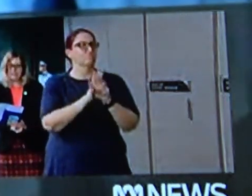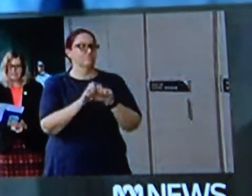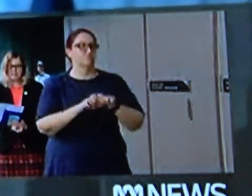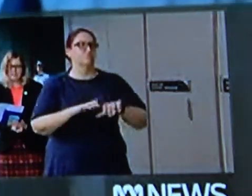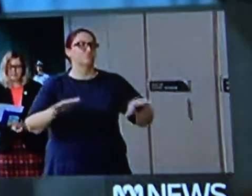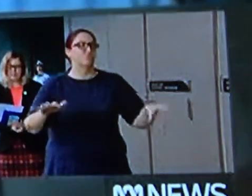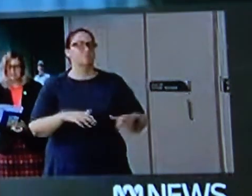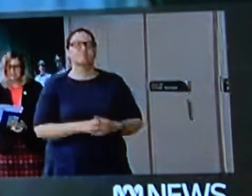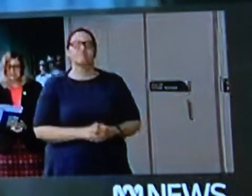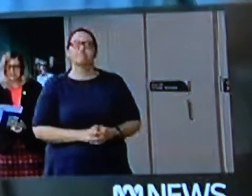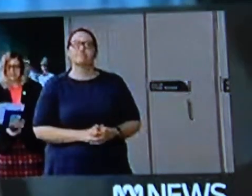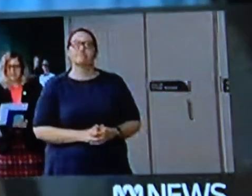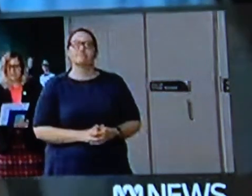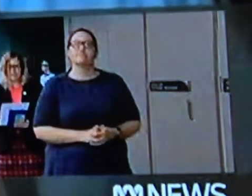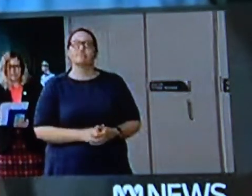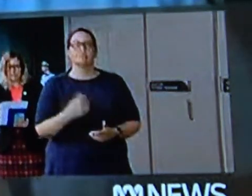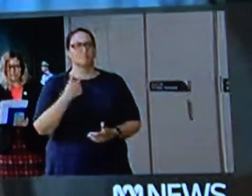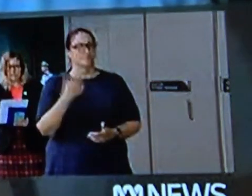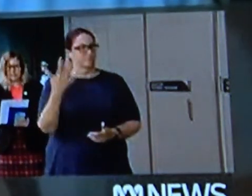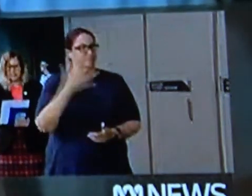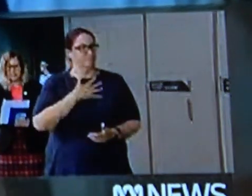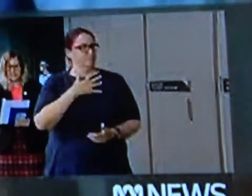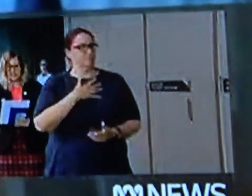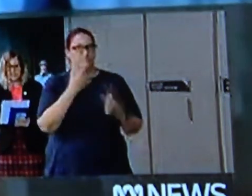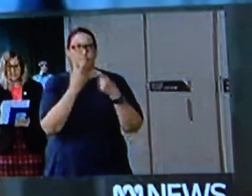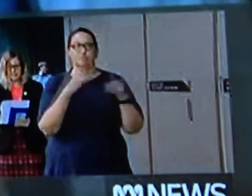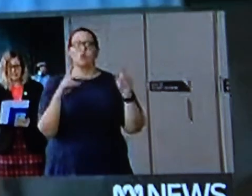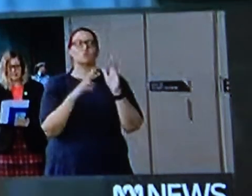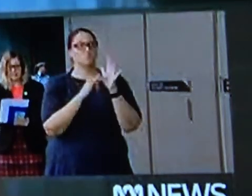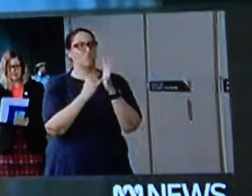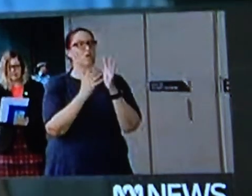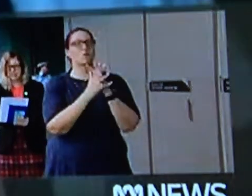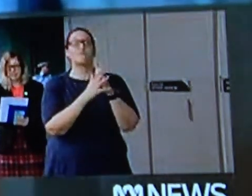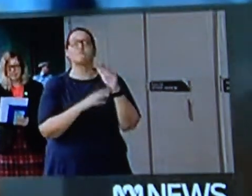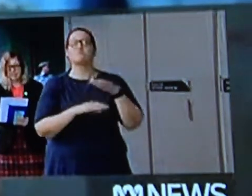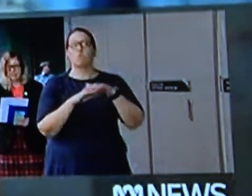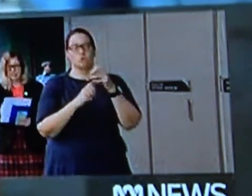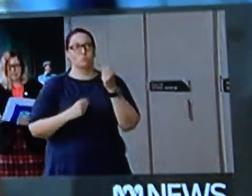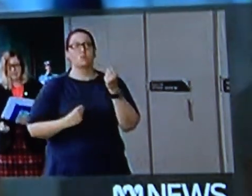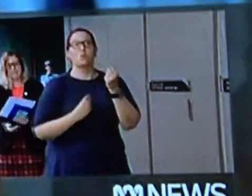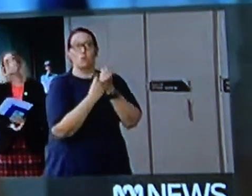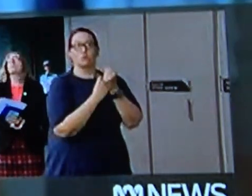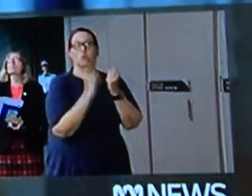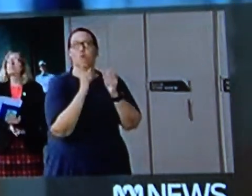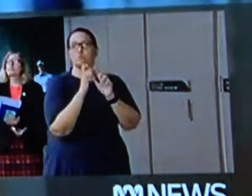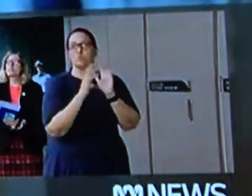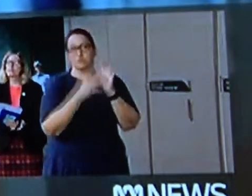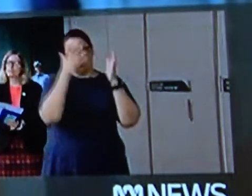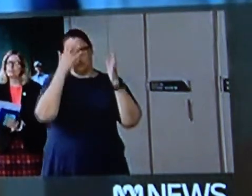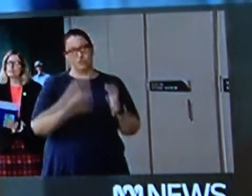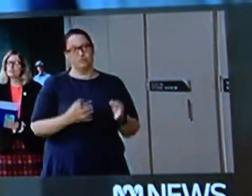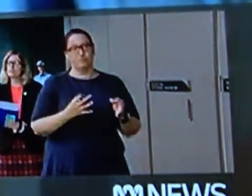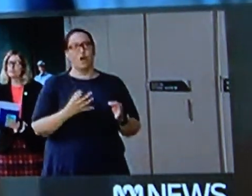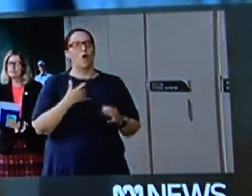will be acting quickly to enforce those provisions that were discussed last night. Firstly, gatherings outside